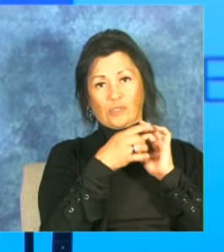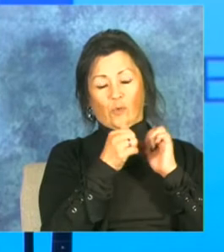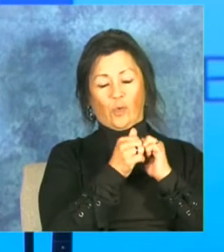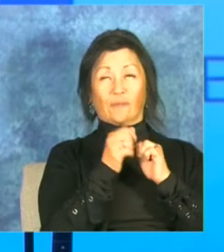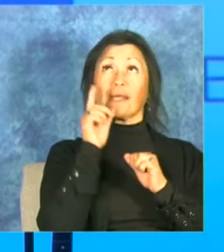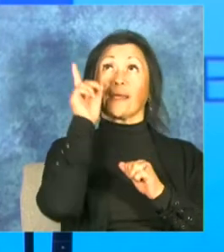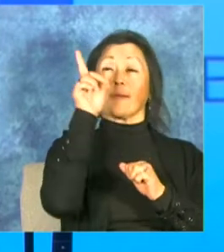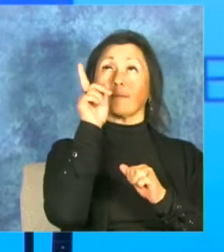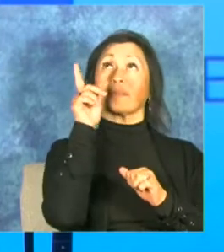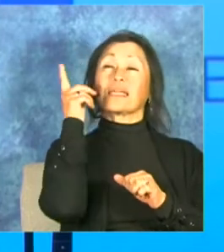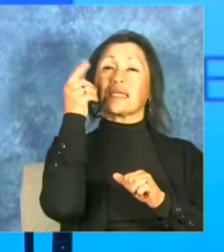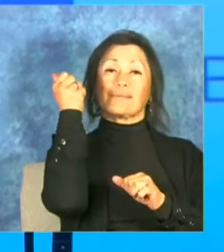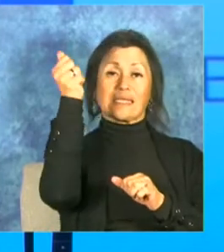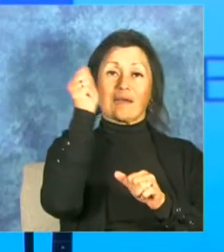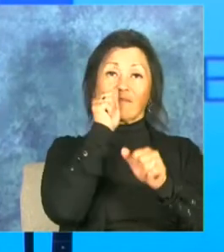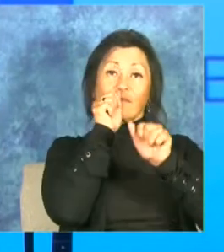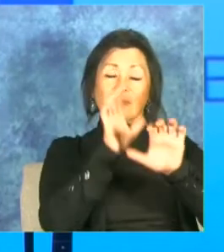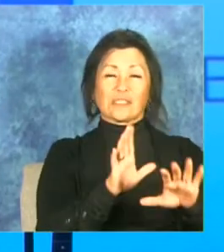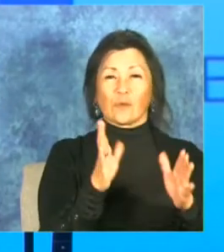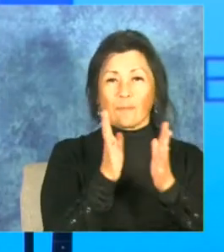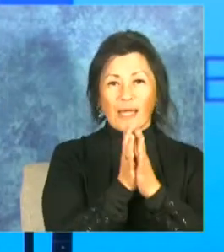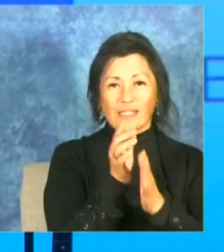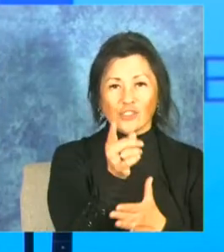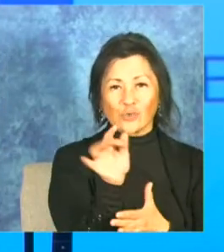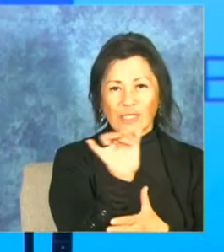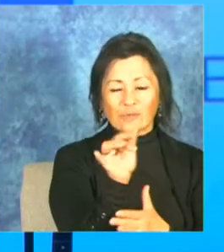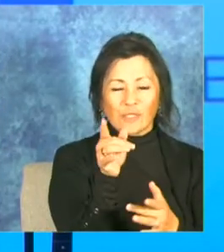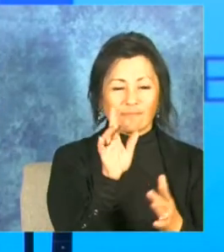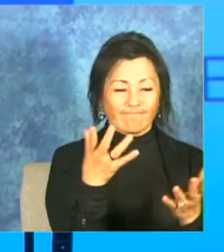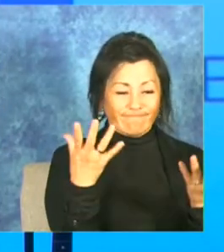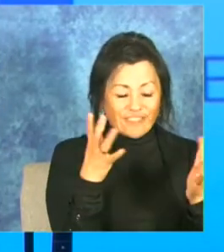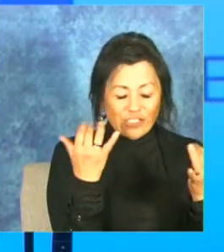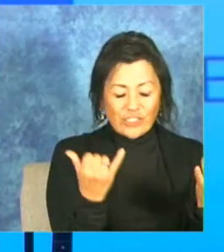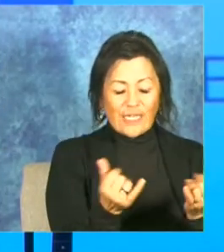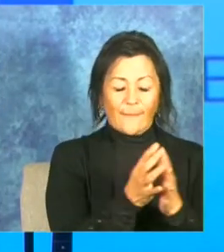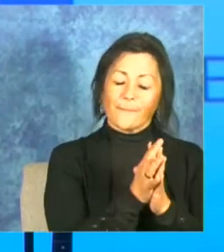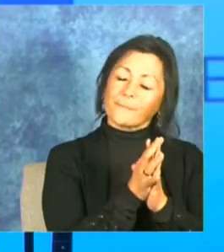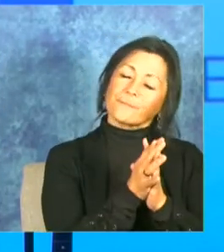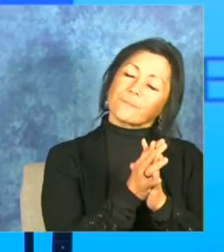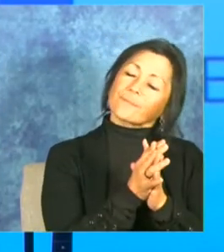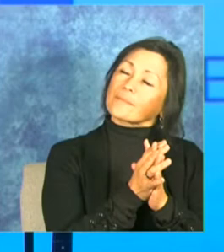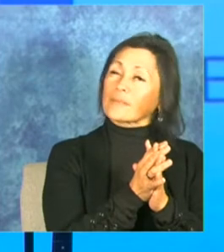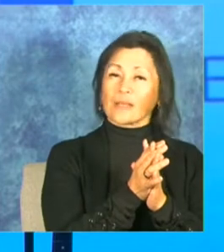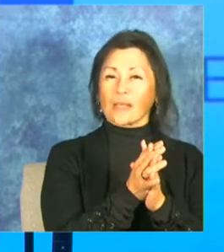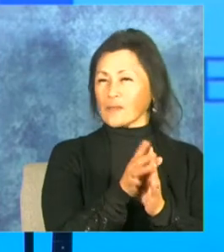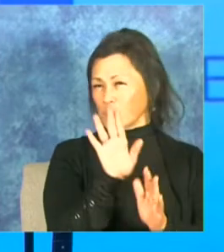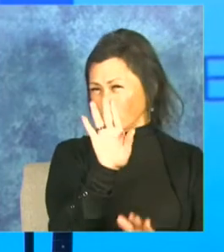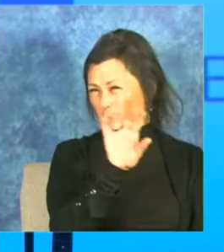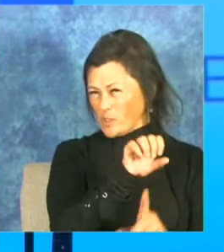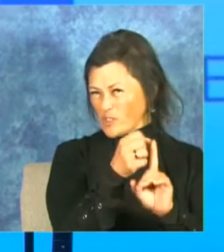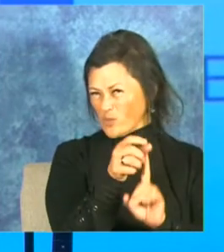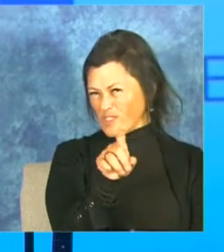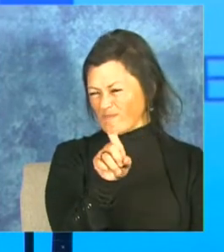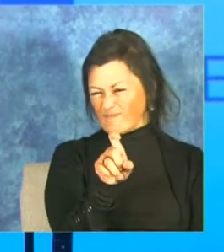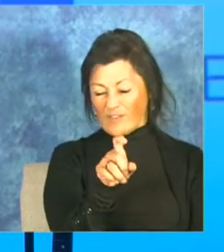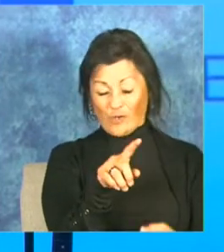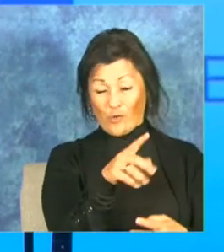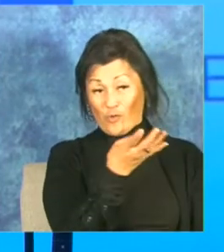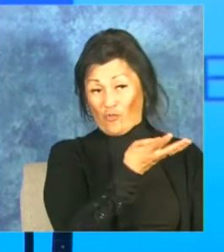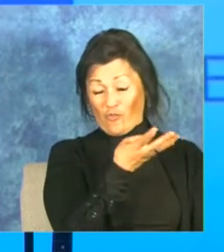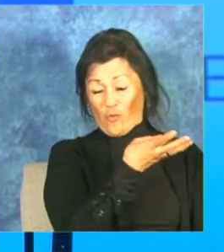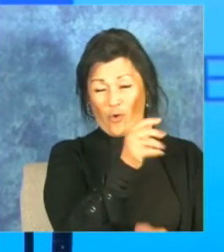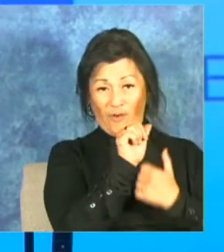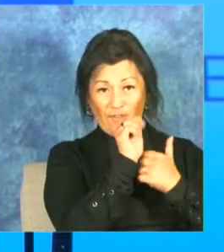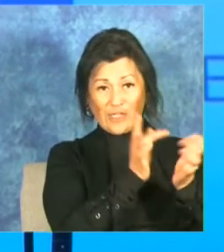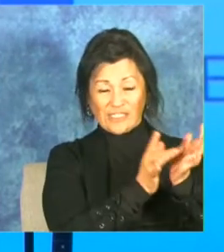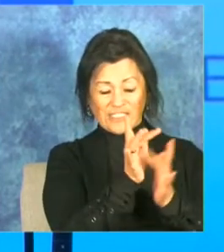blesser. So I ask you as we close today, how about you? These guys followed Jesus at